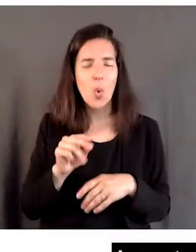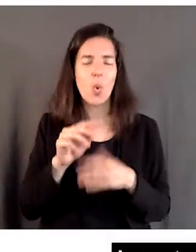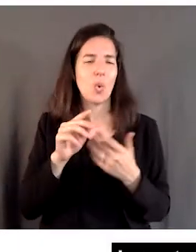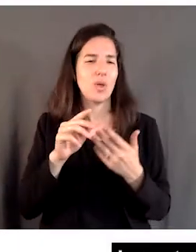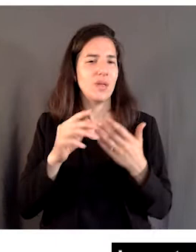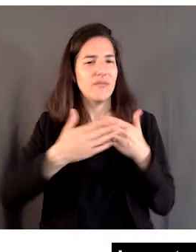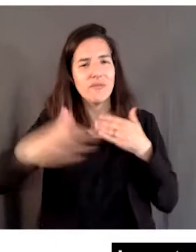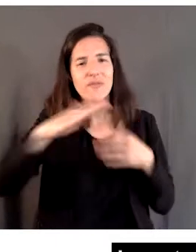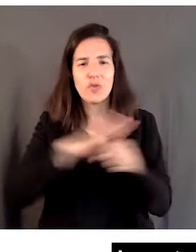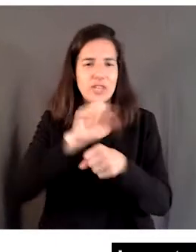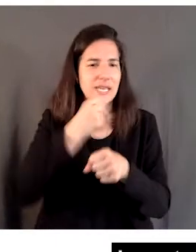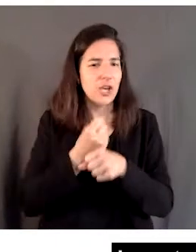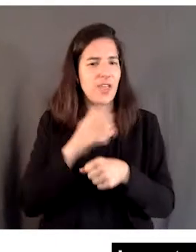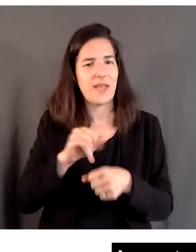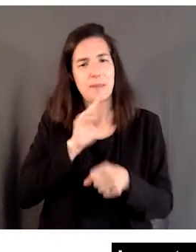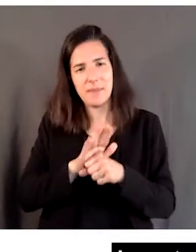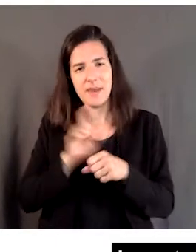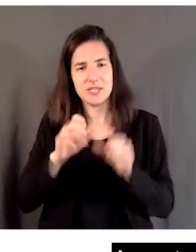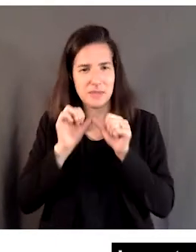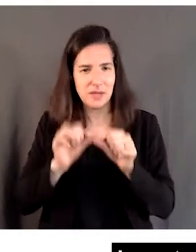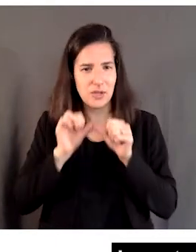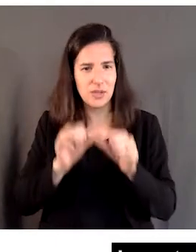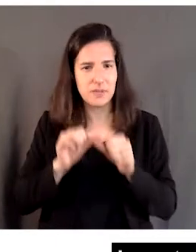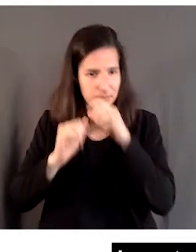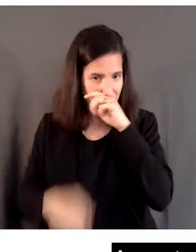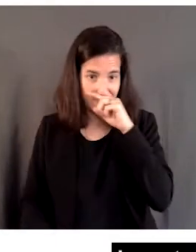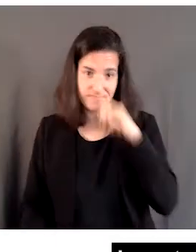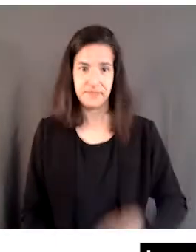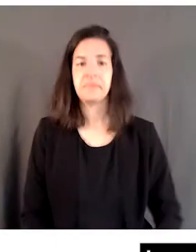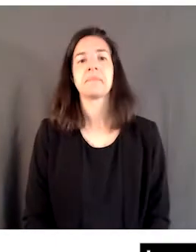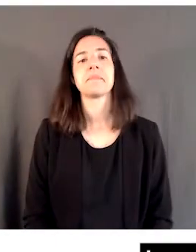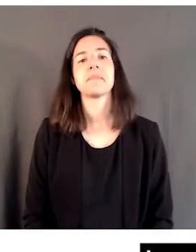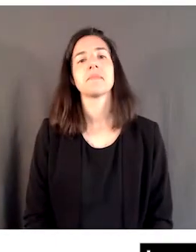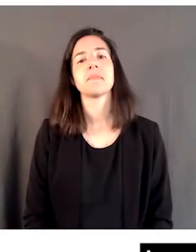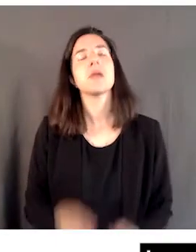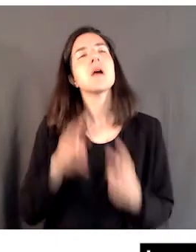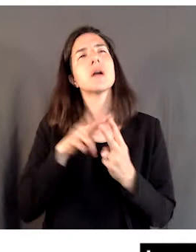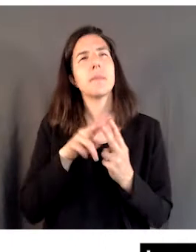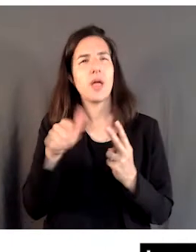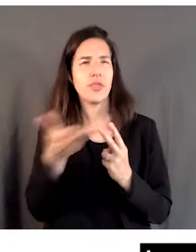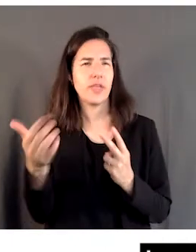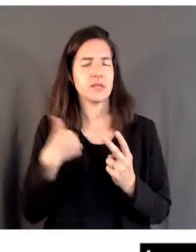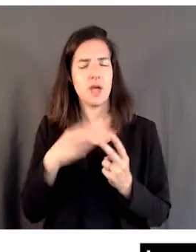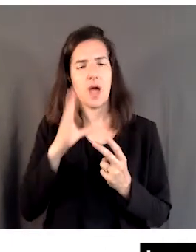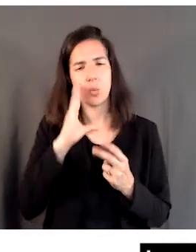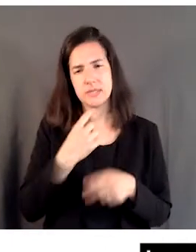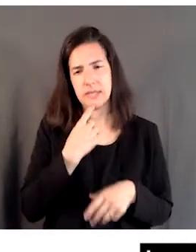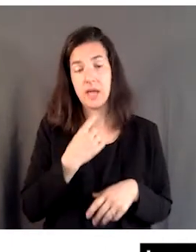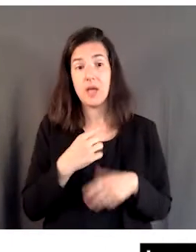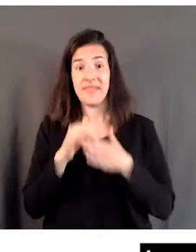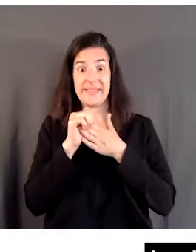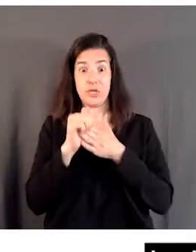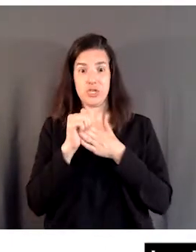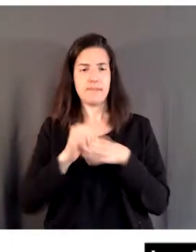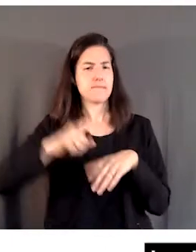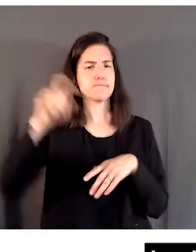ongoing. And then a couple other things I would say are that the leadership has